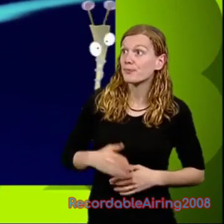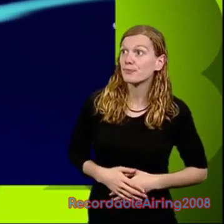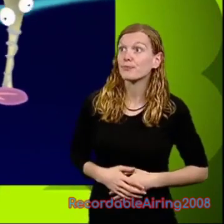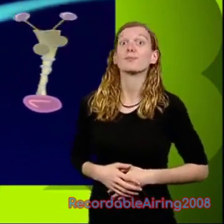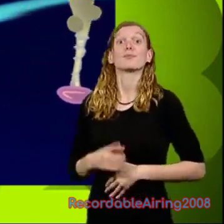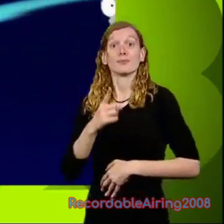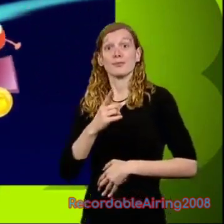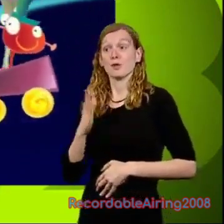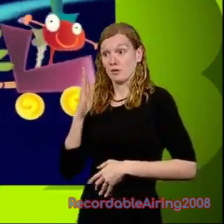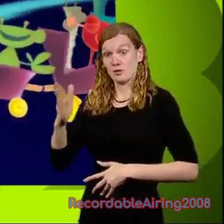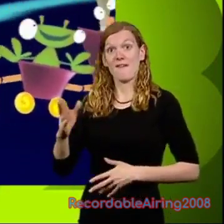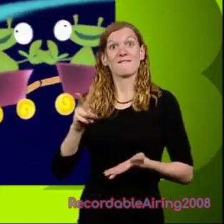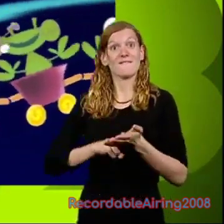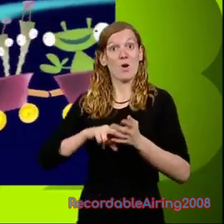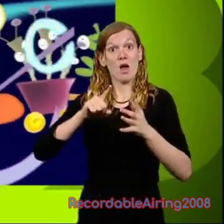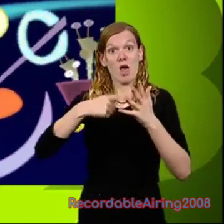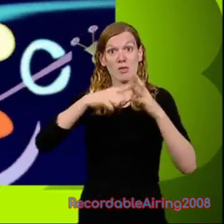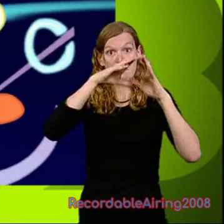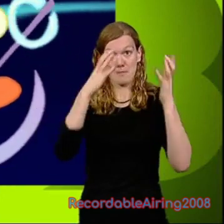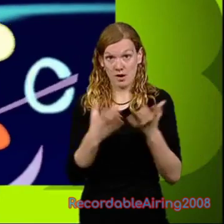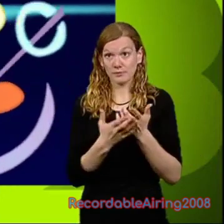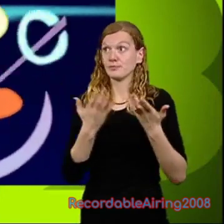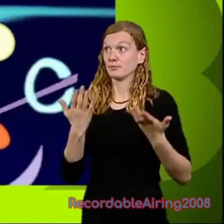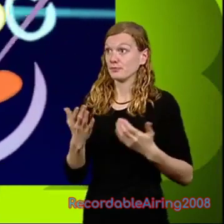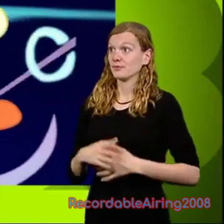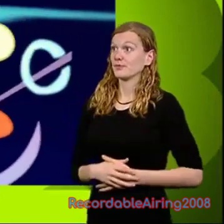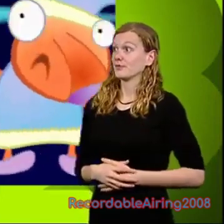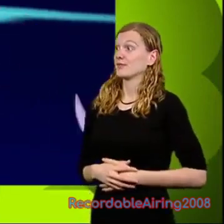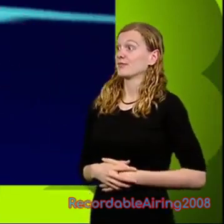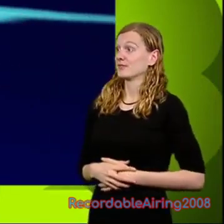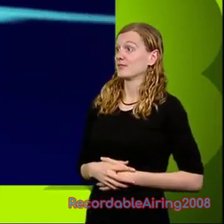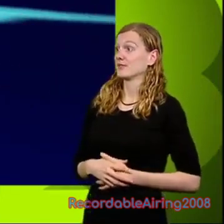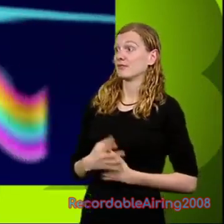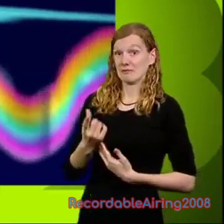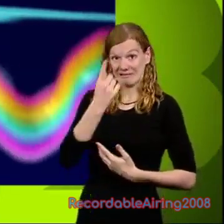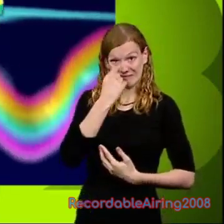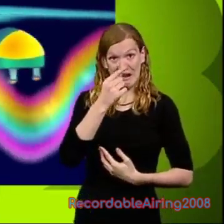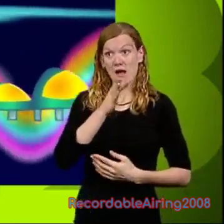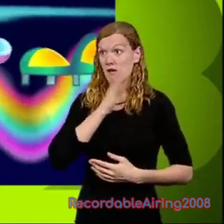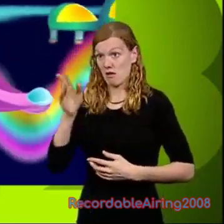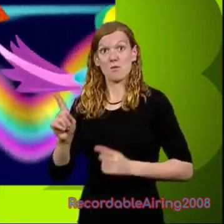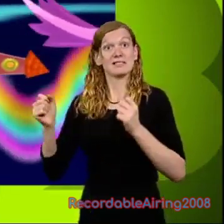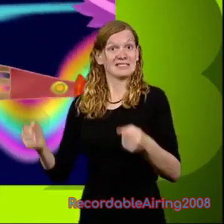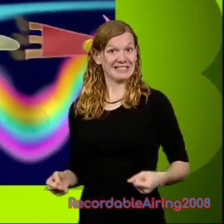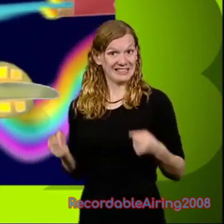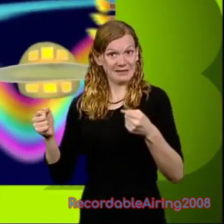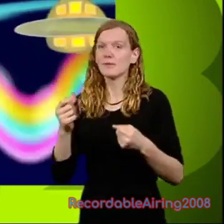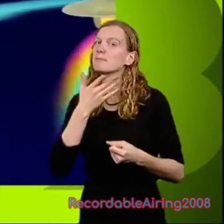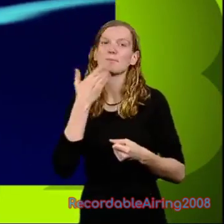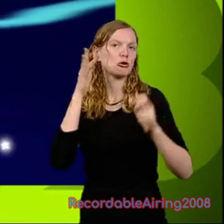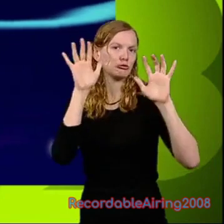Venus Locomoco, you can ski, but there's no snow, or you can ride there on a